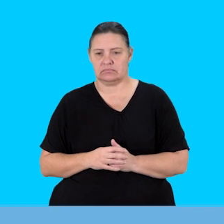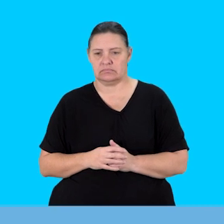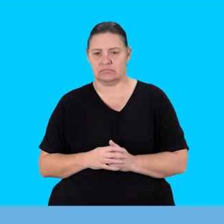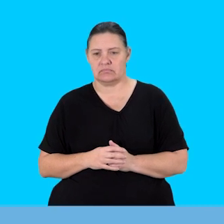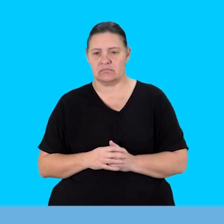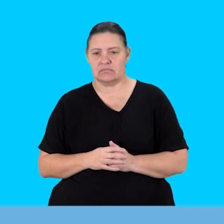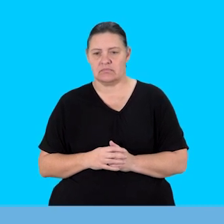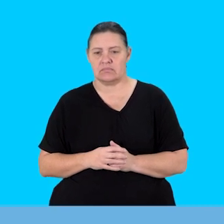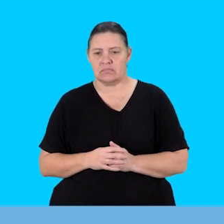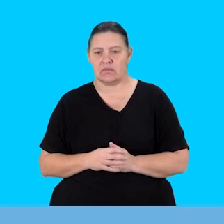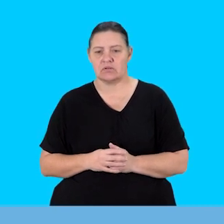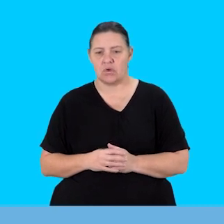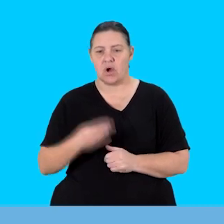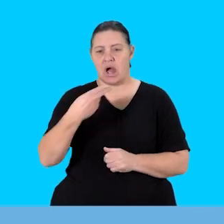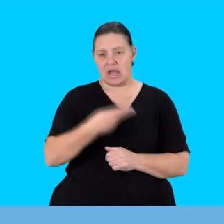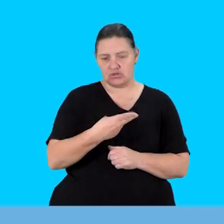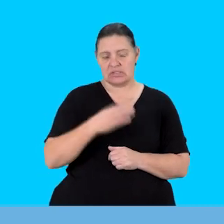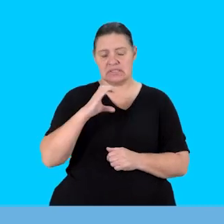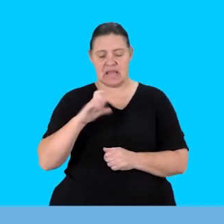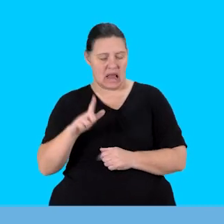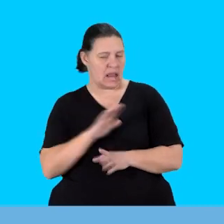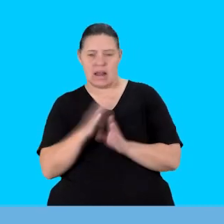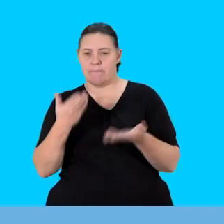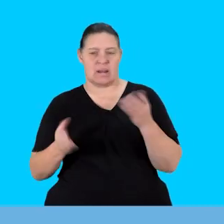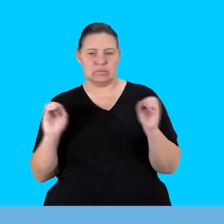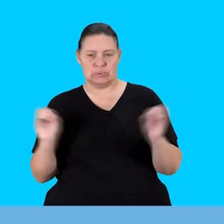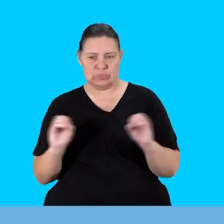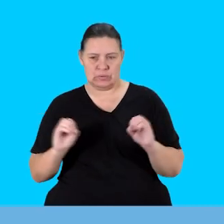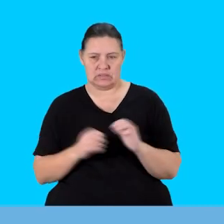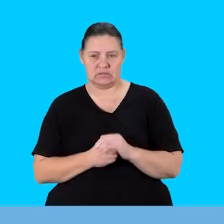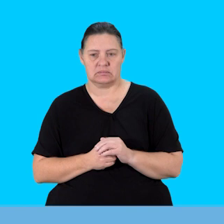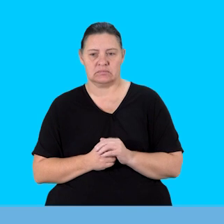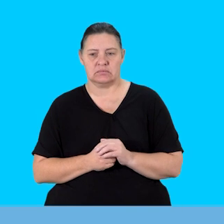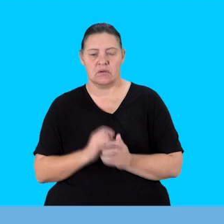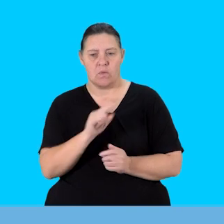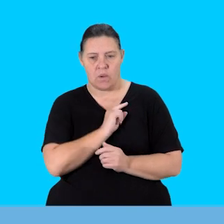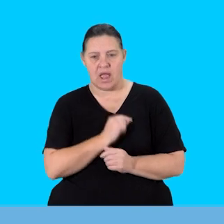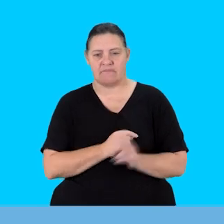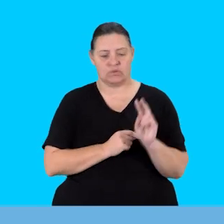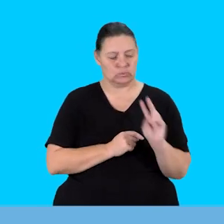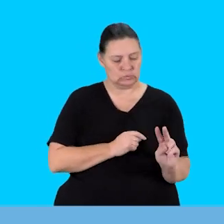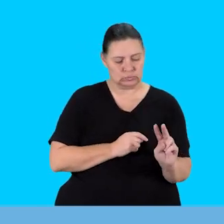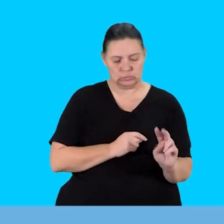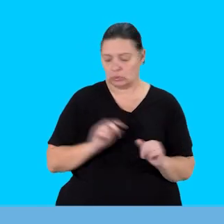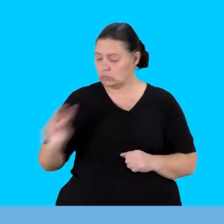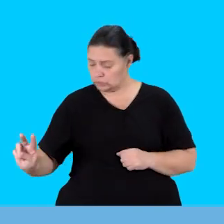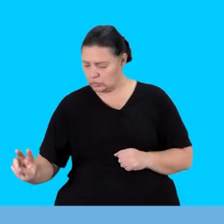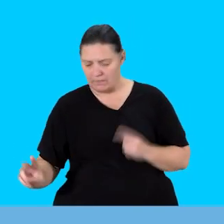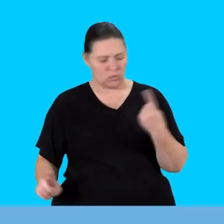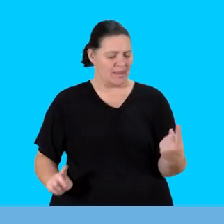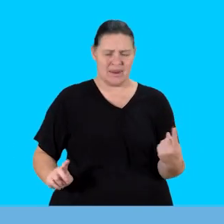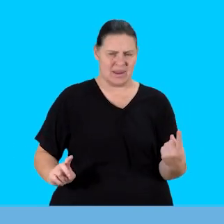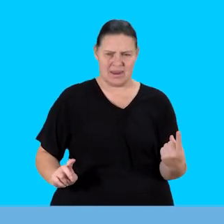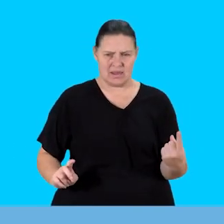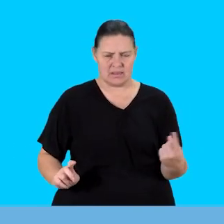side. So the hydrogen and the chlorine are not balanced. So we need to balance that because we have 2 on the other side and then 1